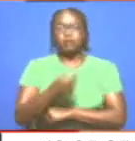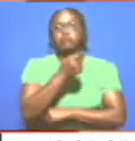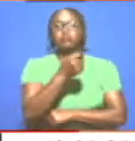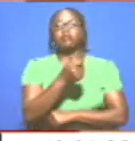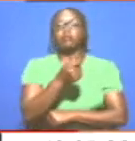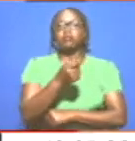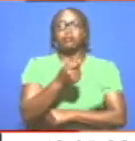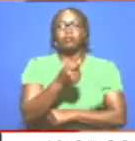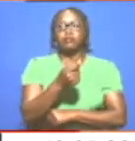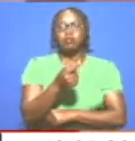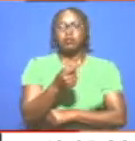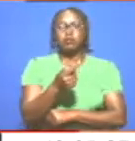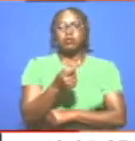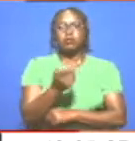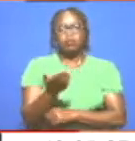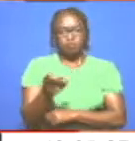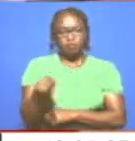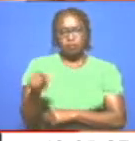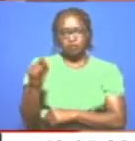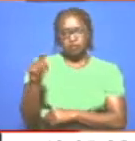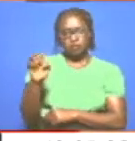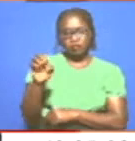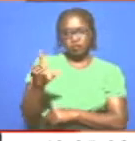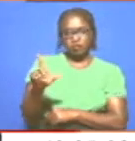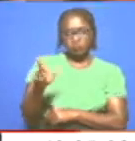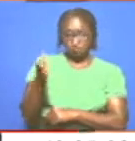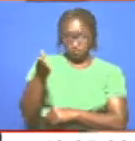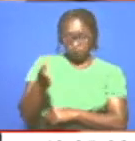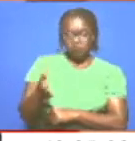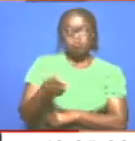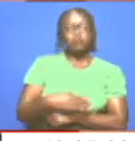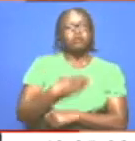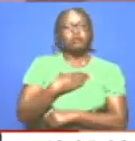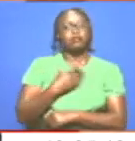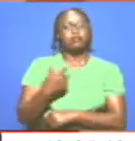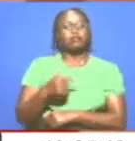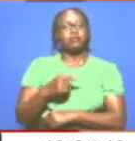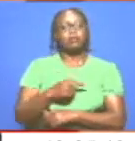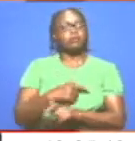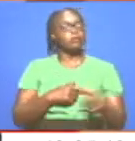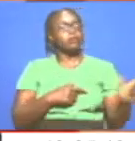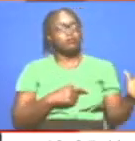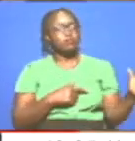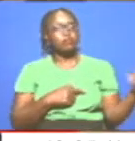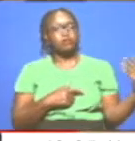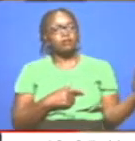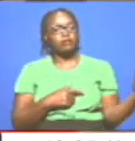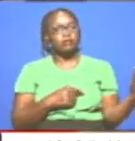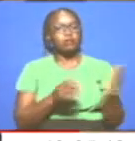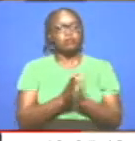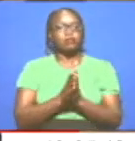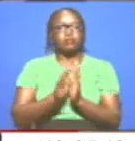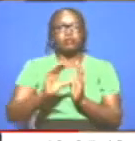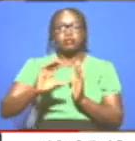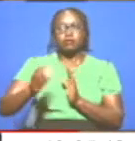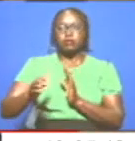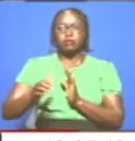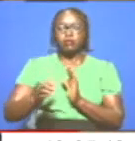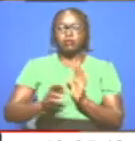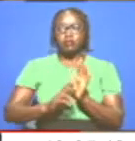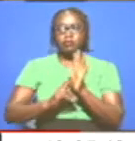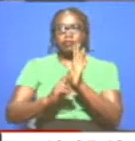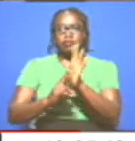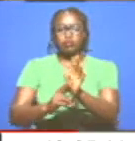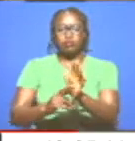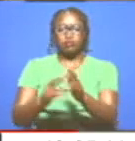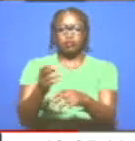Manoj Patel, in studio with us. He's on my immediate left. And we also have got the county association's